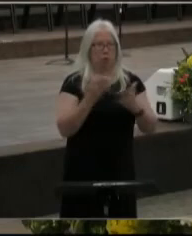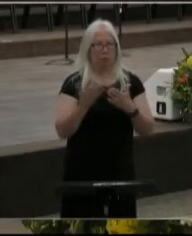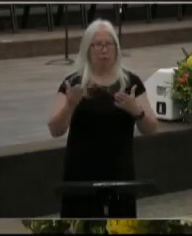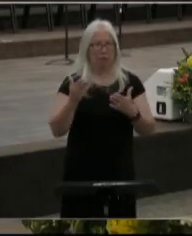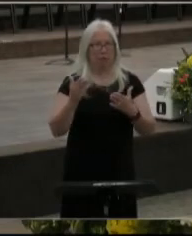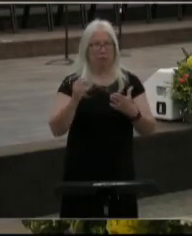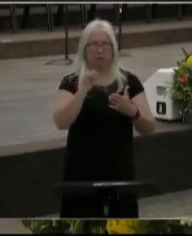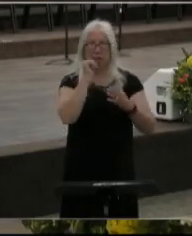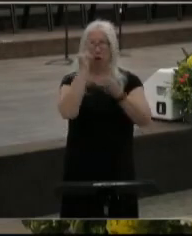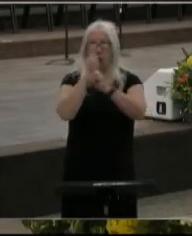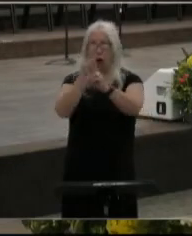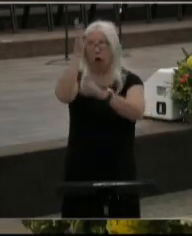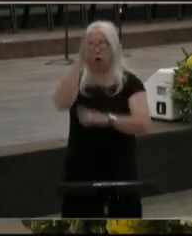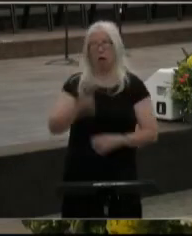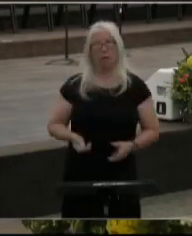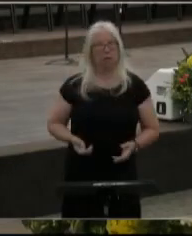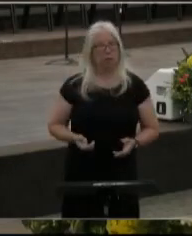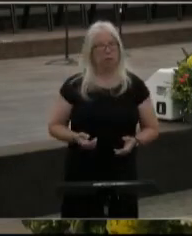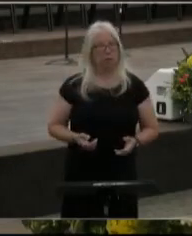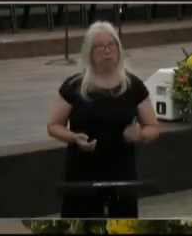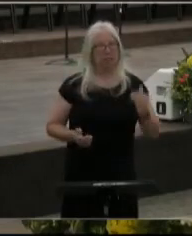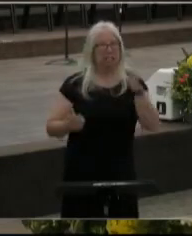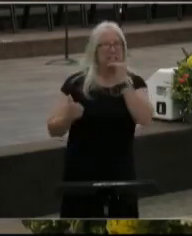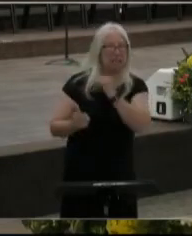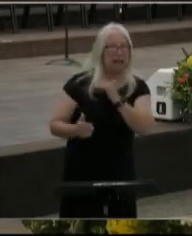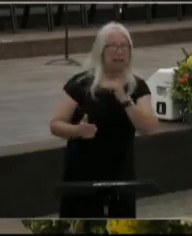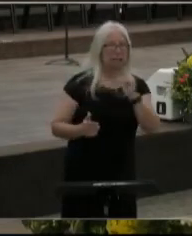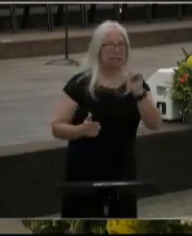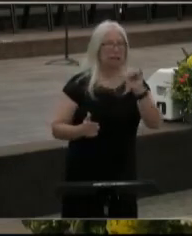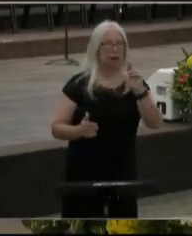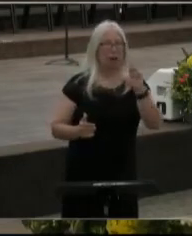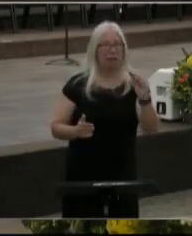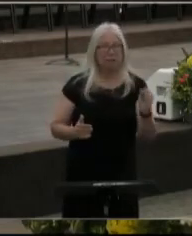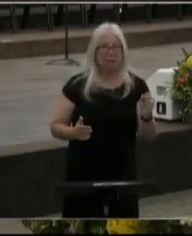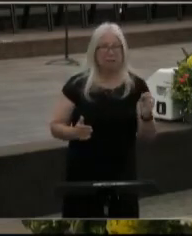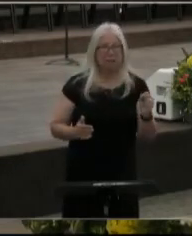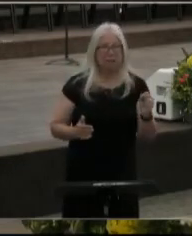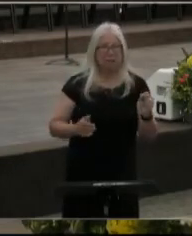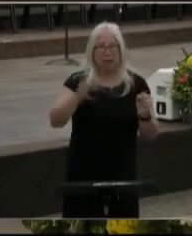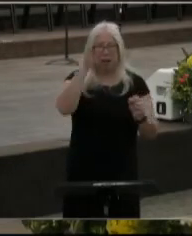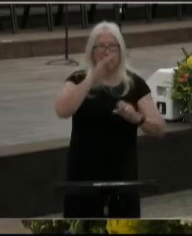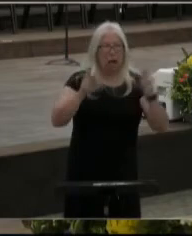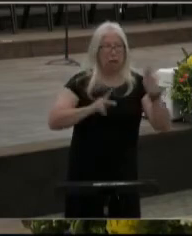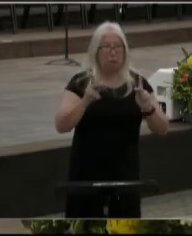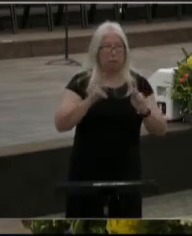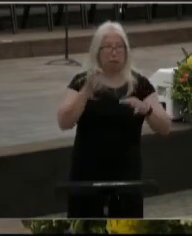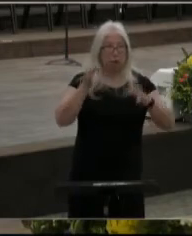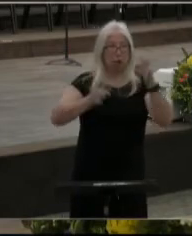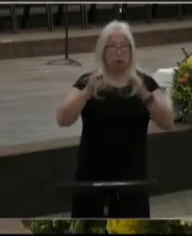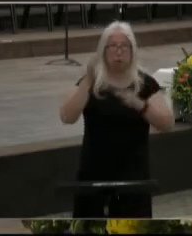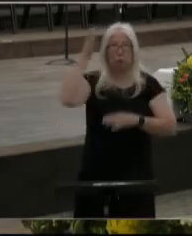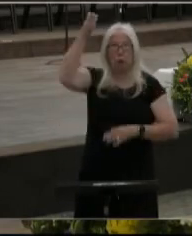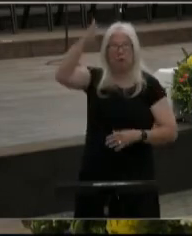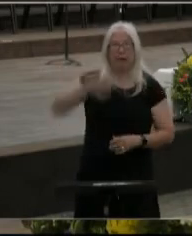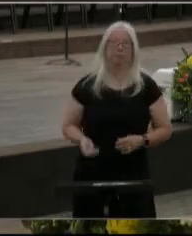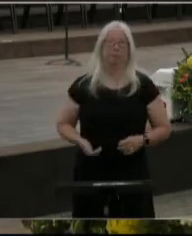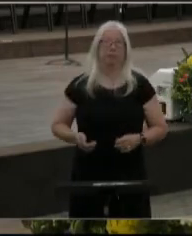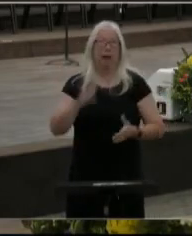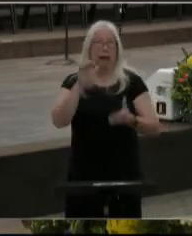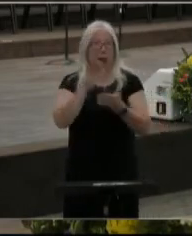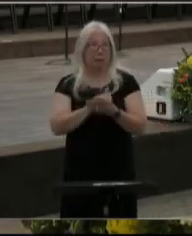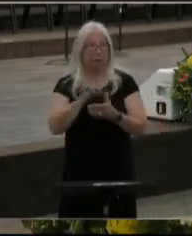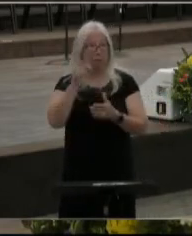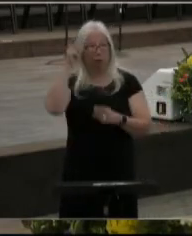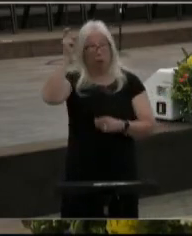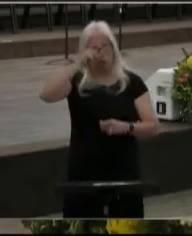things that's going to dishonor God? Lying to the IRS? God's people going to give judgment one day. I believe you